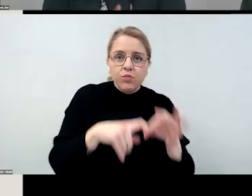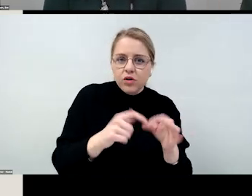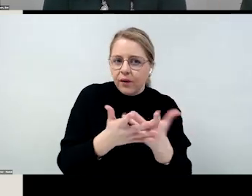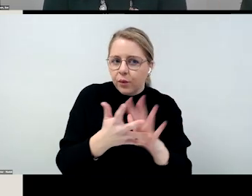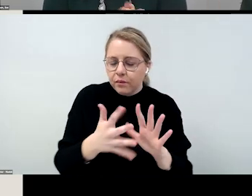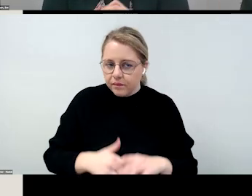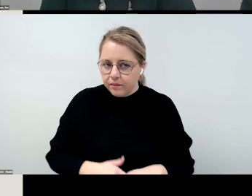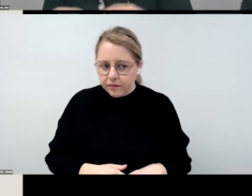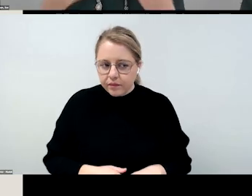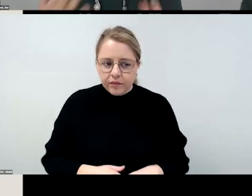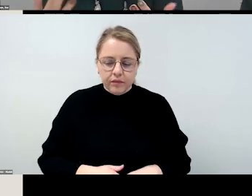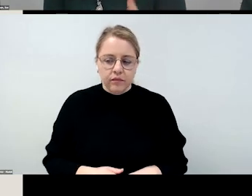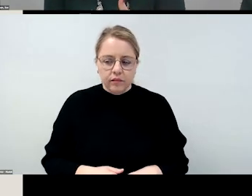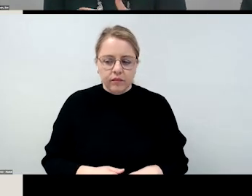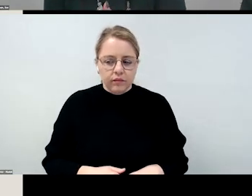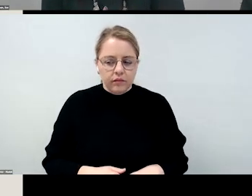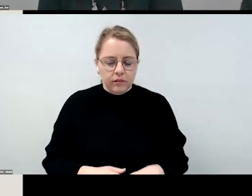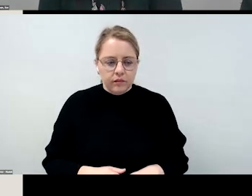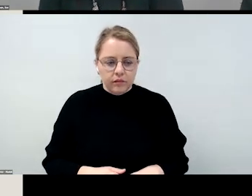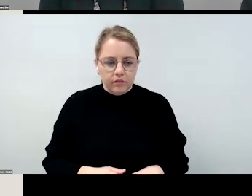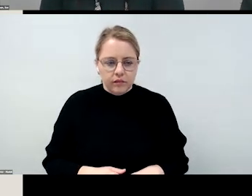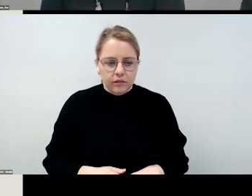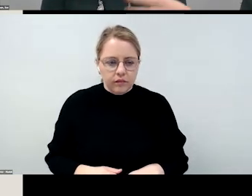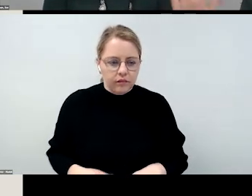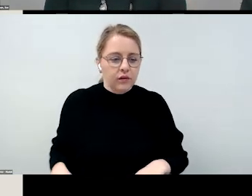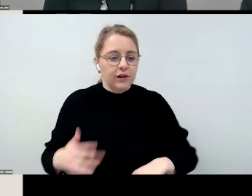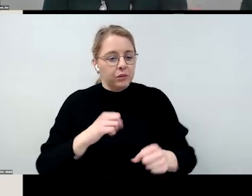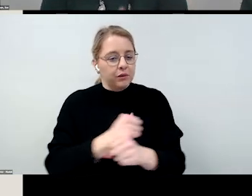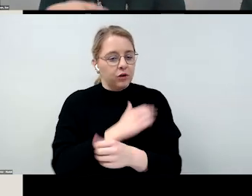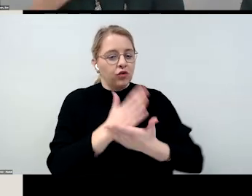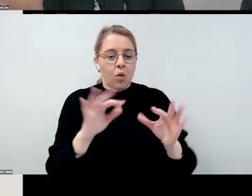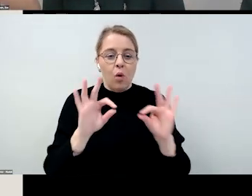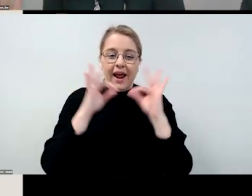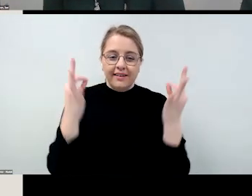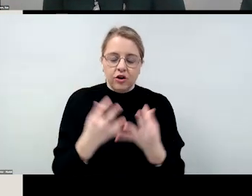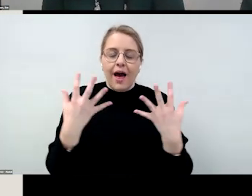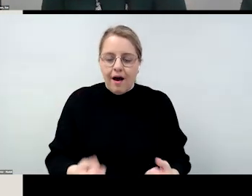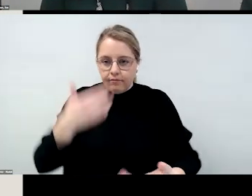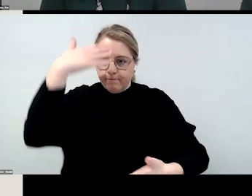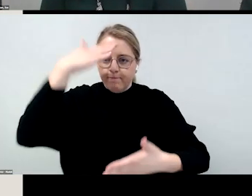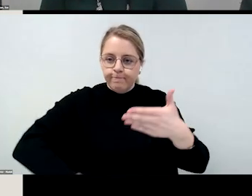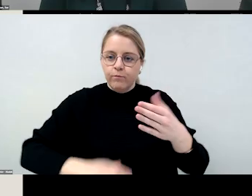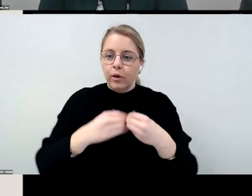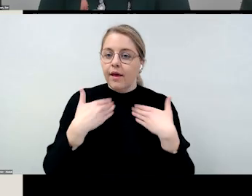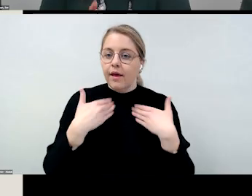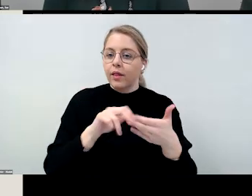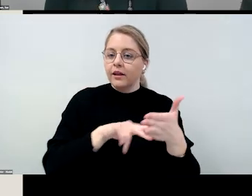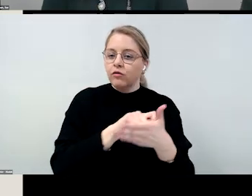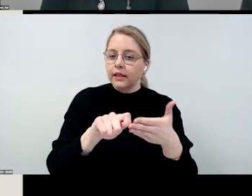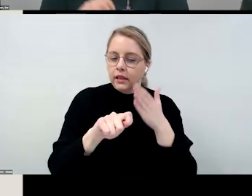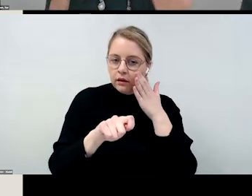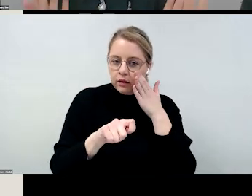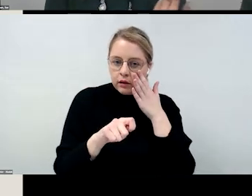health. We need to develop health literate organizations. This is both disability organizations and health services.